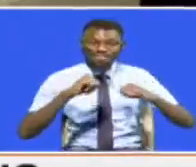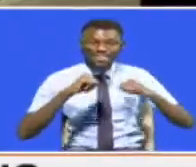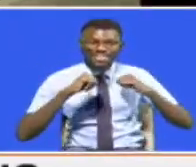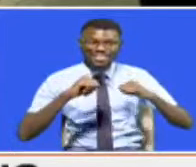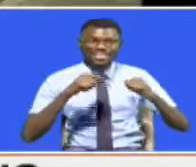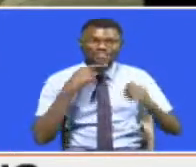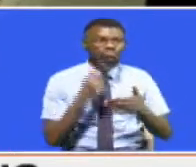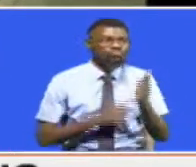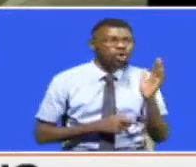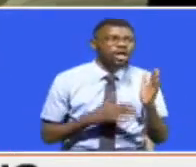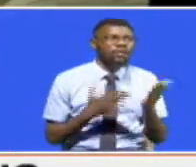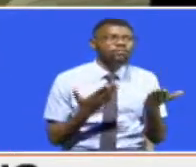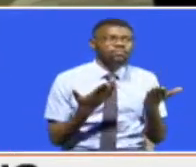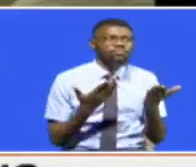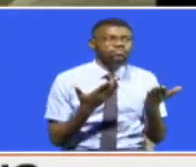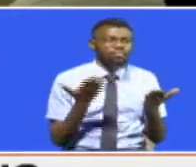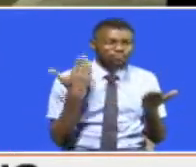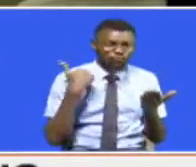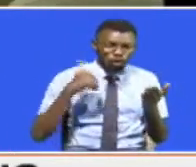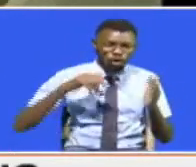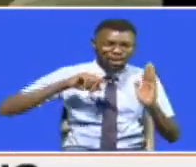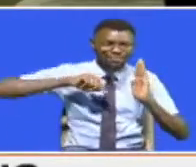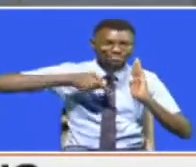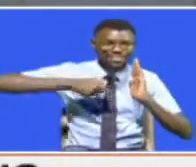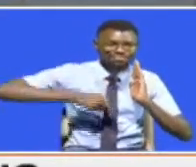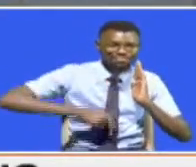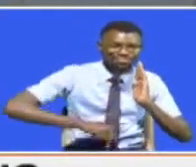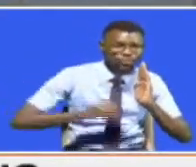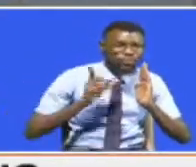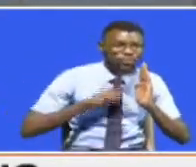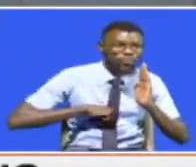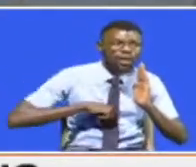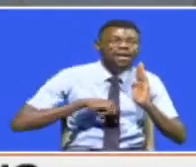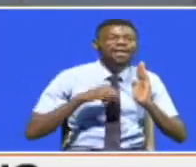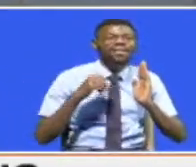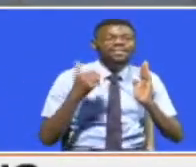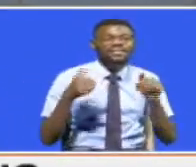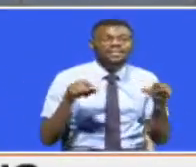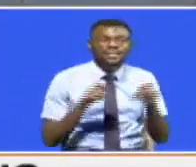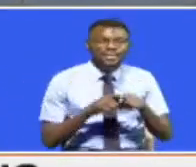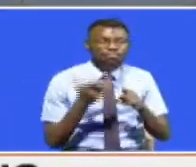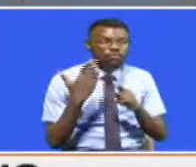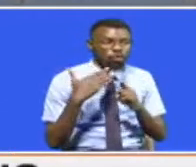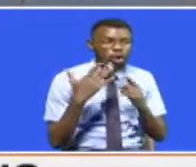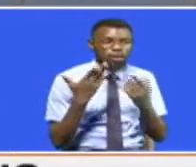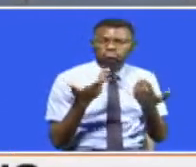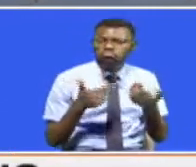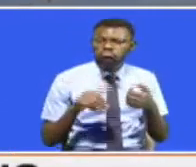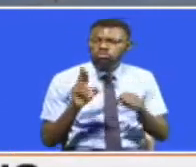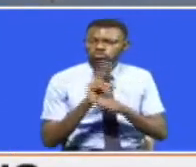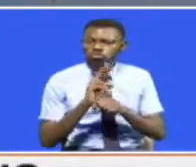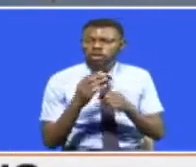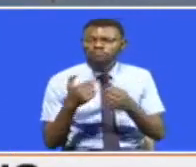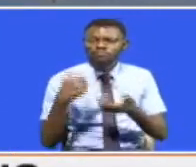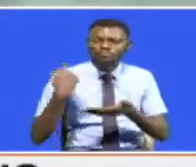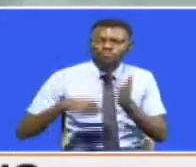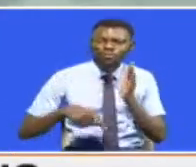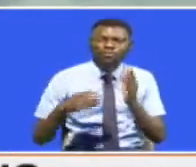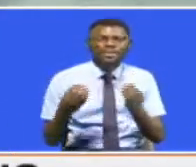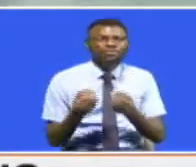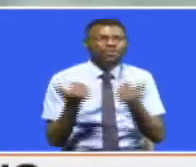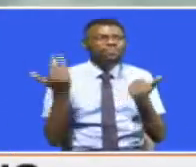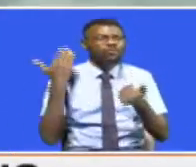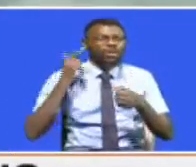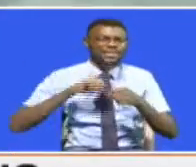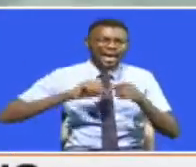of crude oil were exported under the early oil pilot scheme, with proceeds used to cover some of the cost incurred on